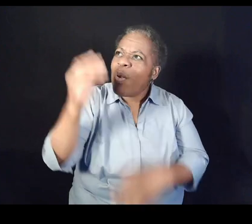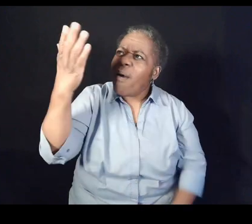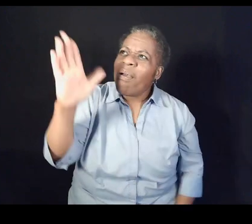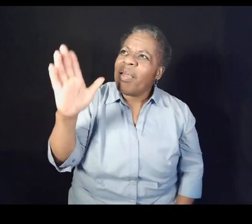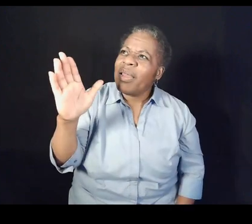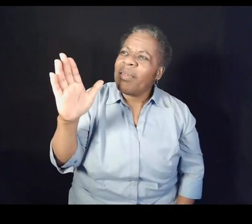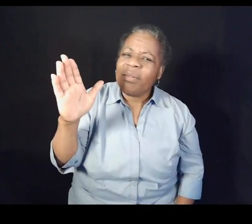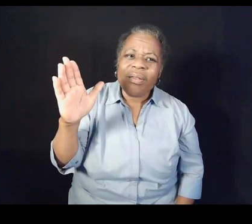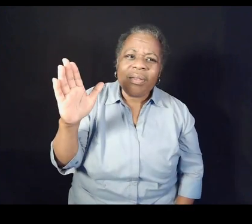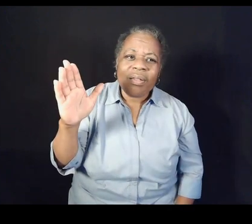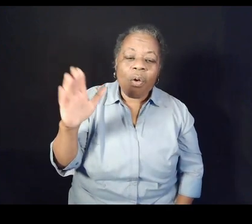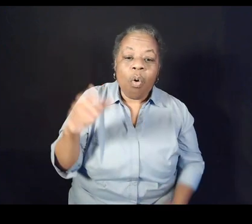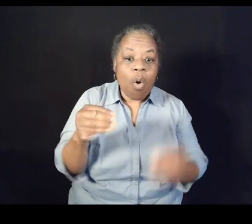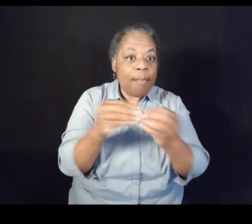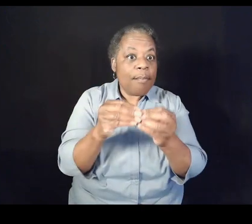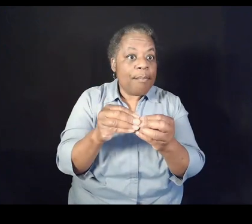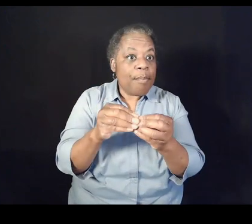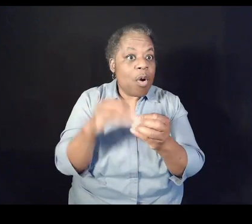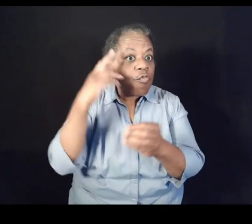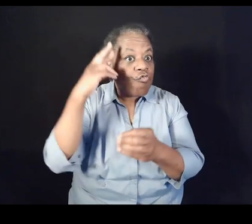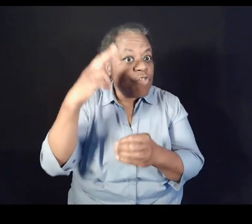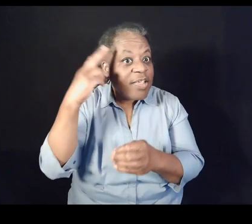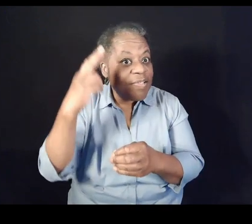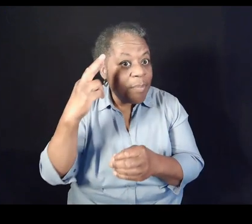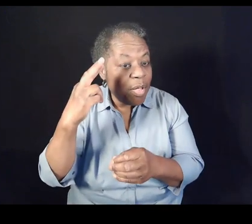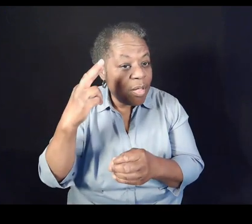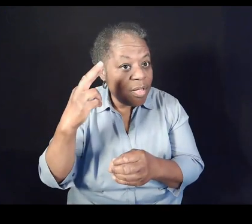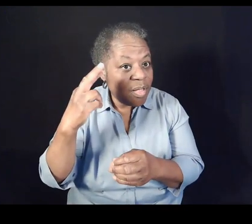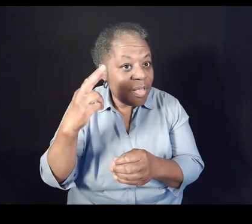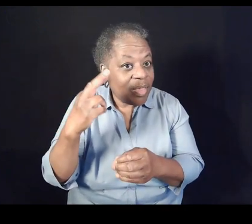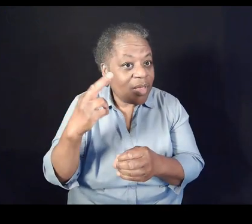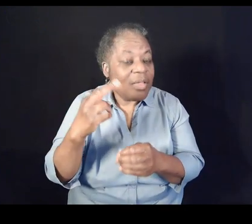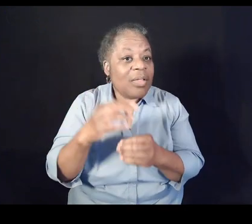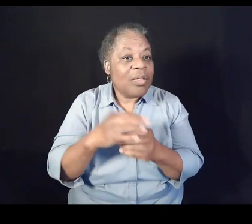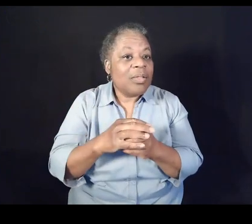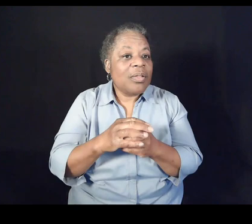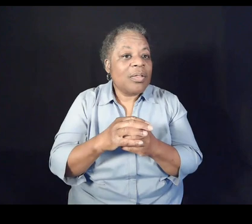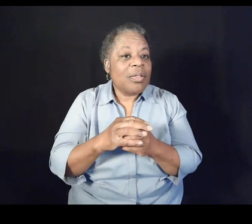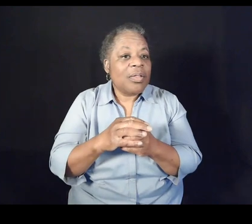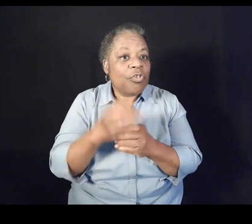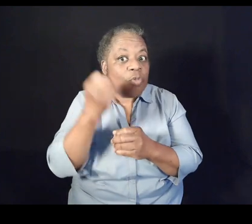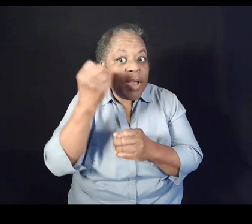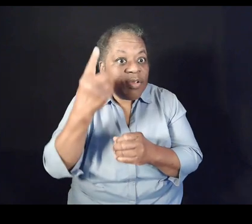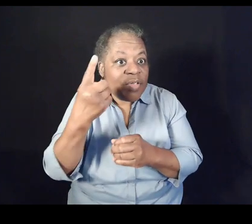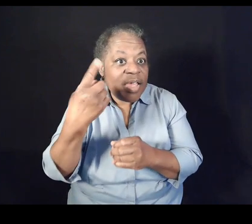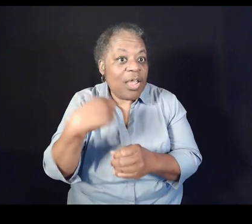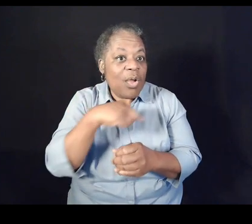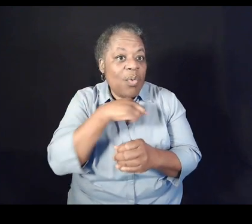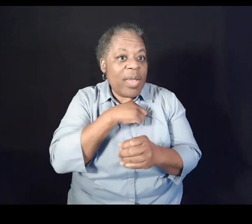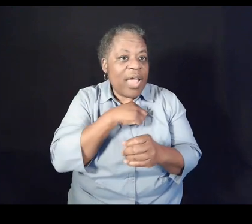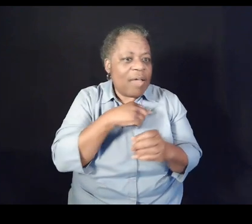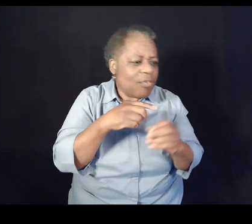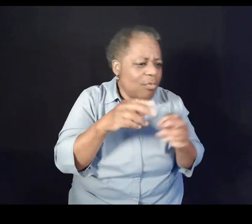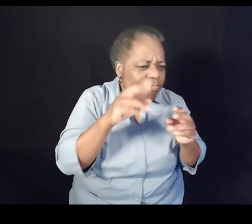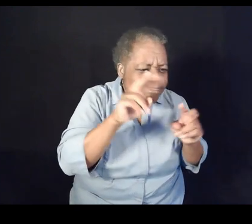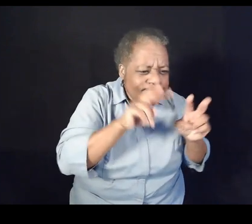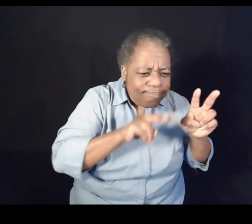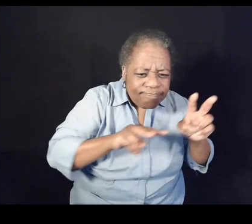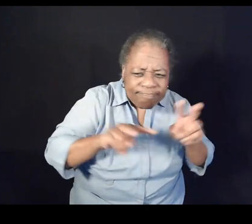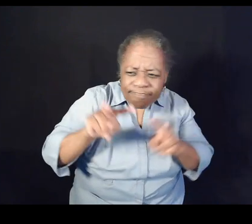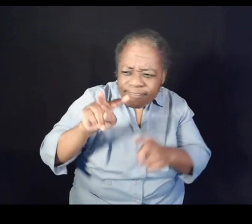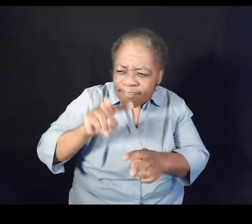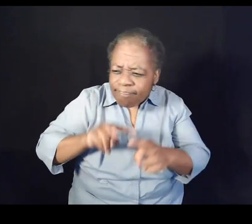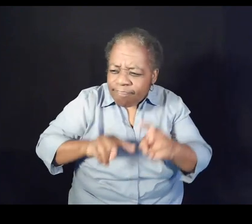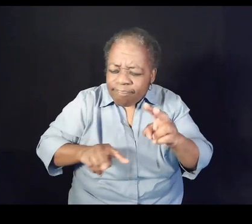Or is it more reasonable to conclude, as we did with the traffic jam on 128, that we have to sort through the options and decide which